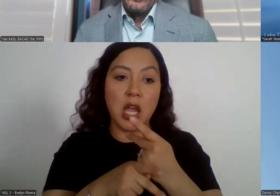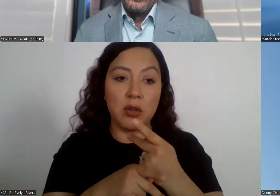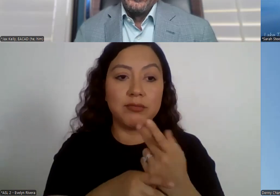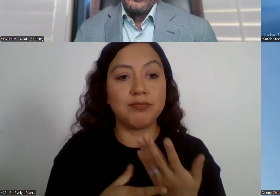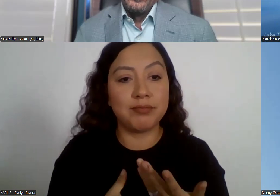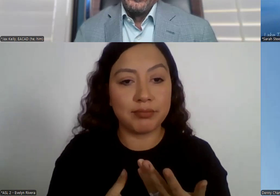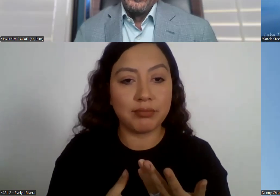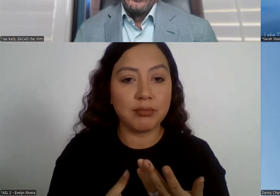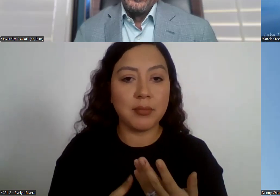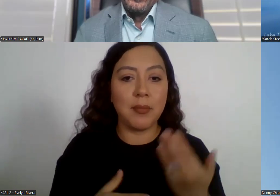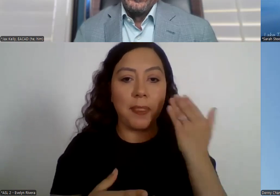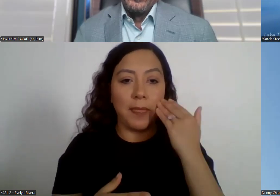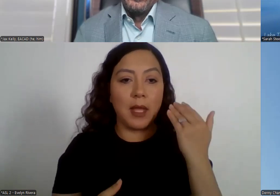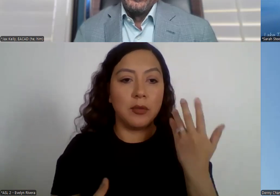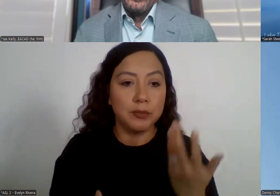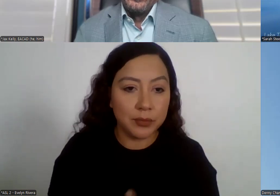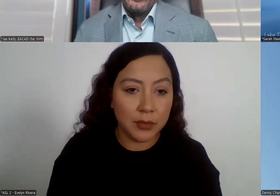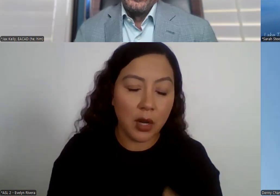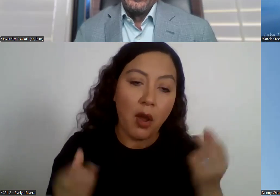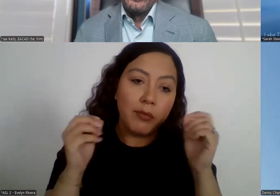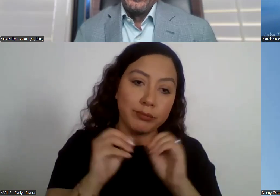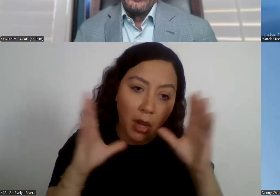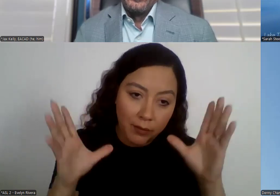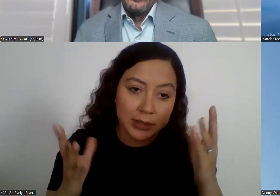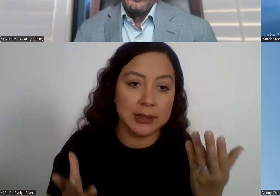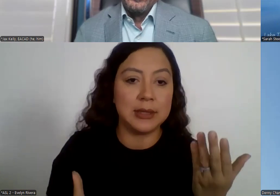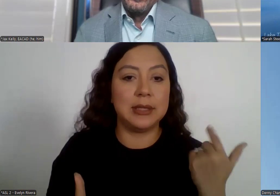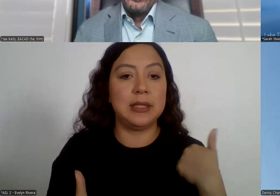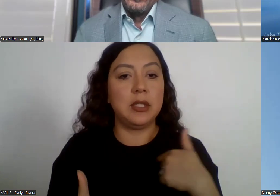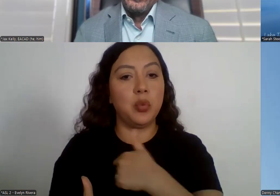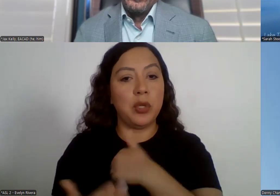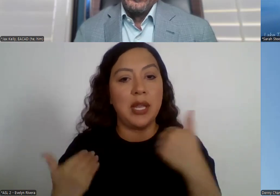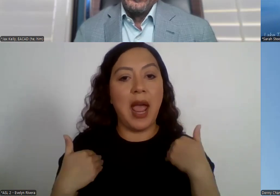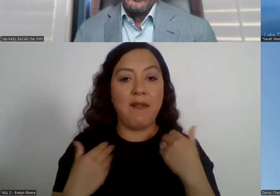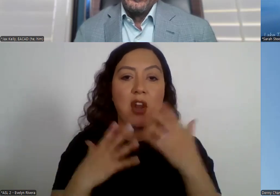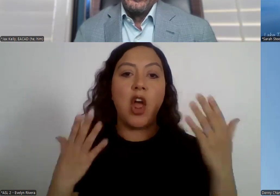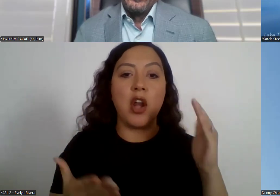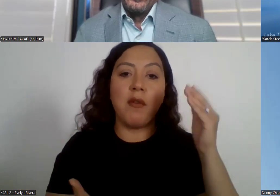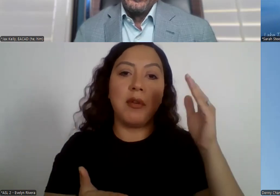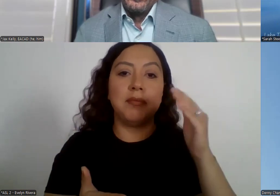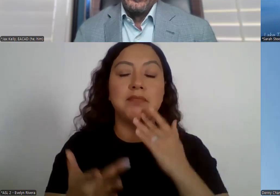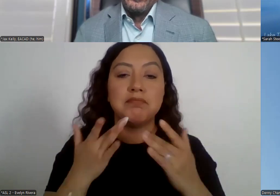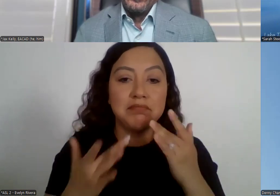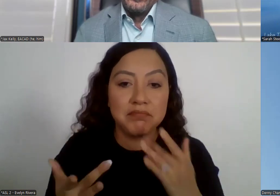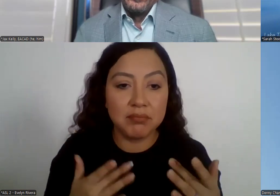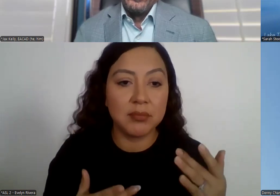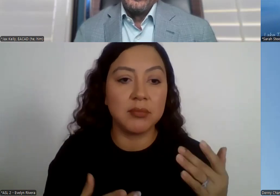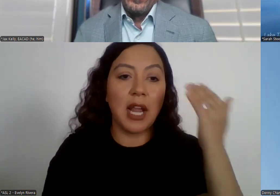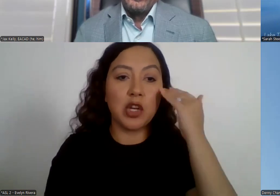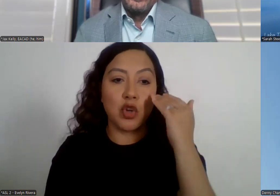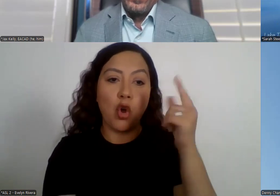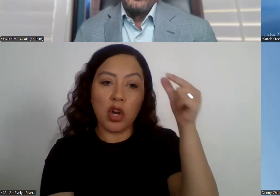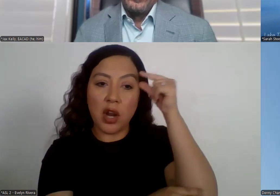proposed budget in January, he is proposing to eliminate state-funded